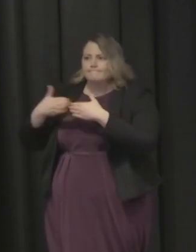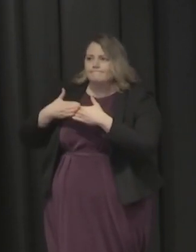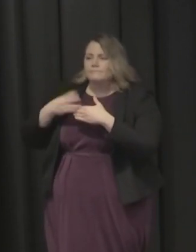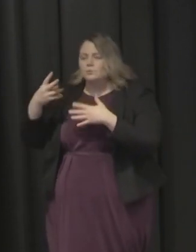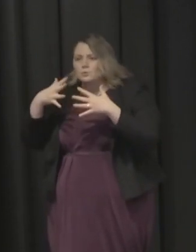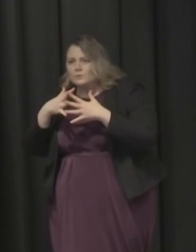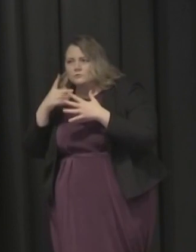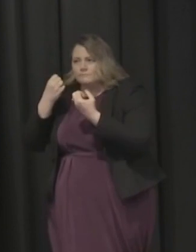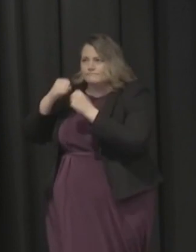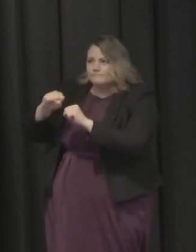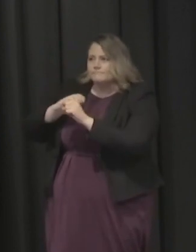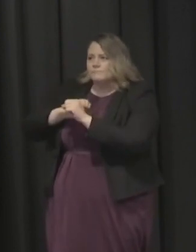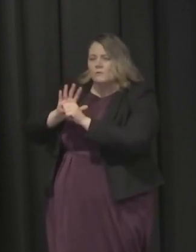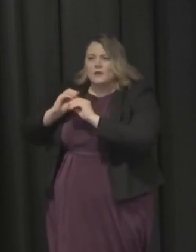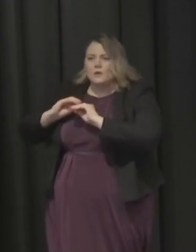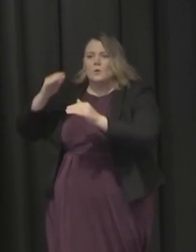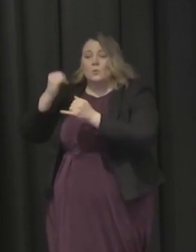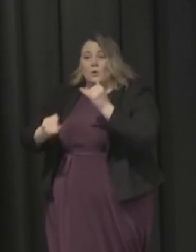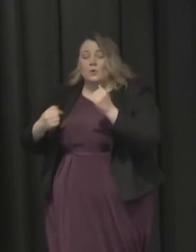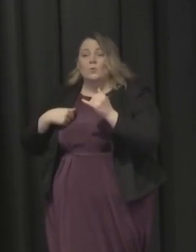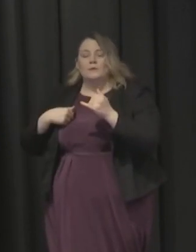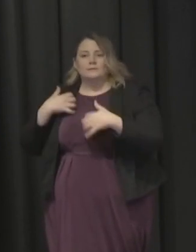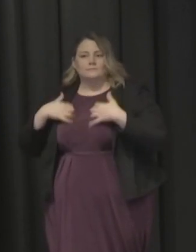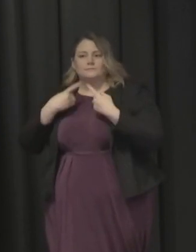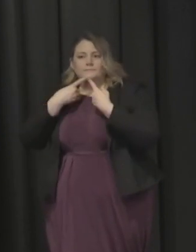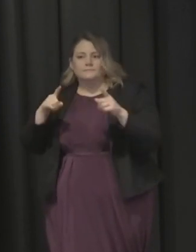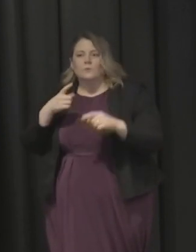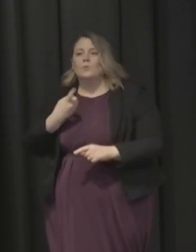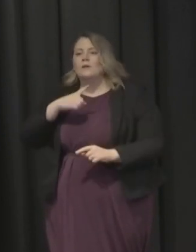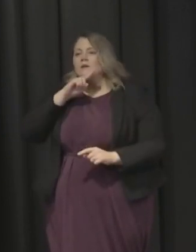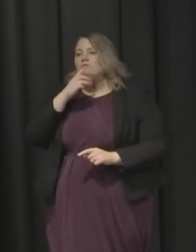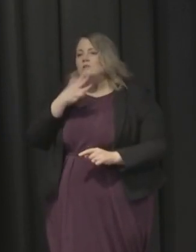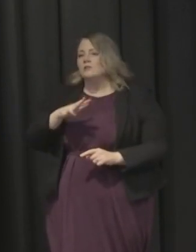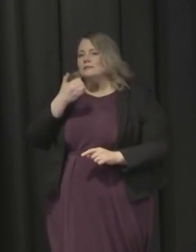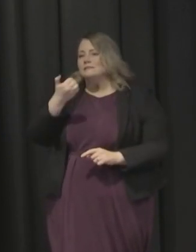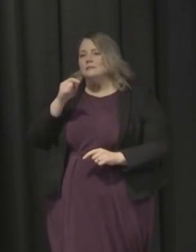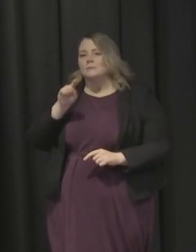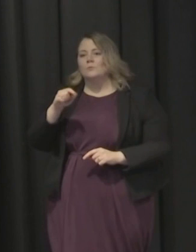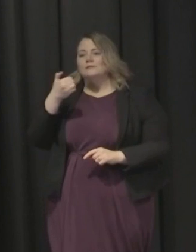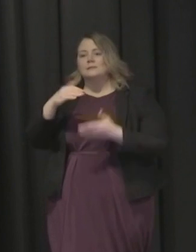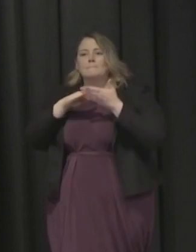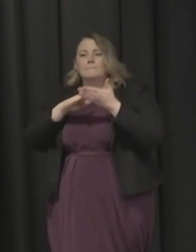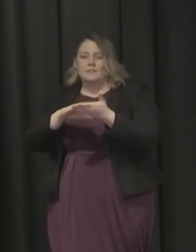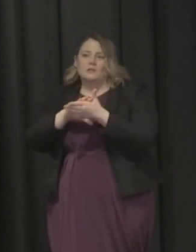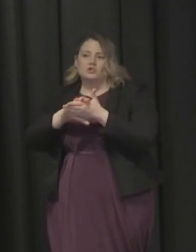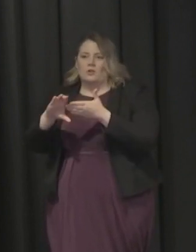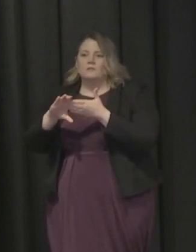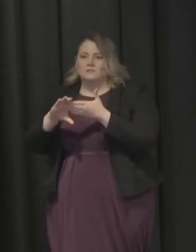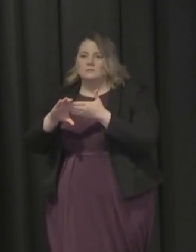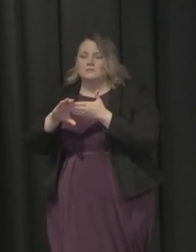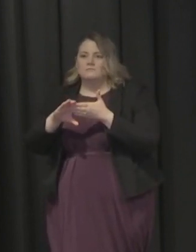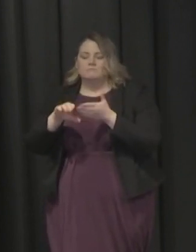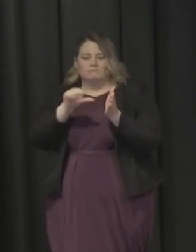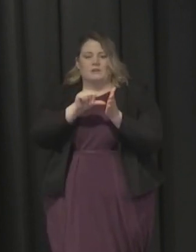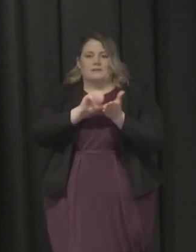4th of October. So that's more than 70,000 construction businesses in Melbourne. The city of